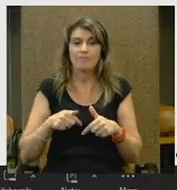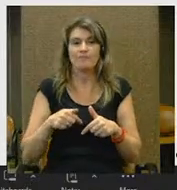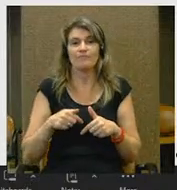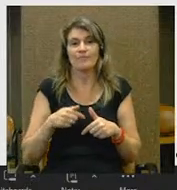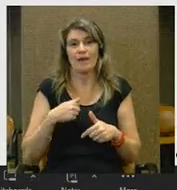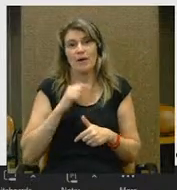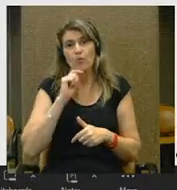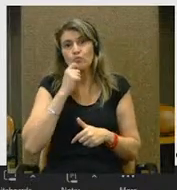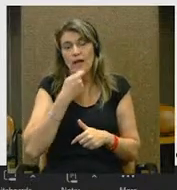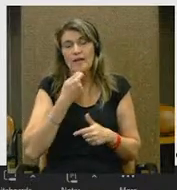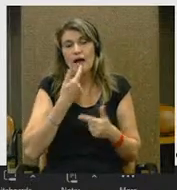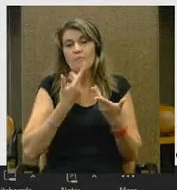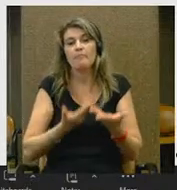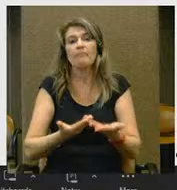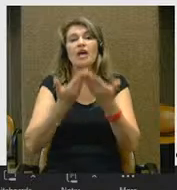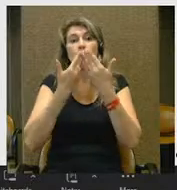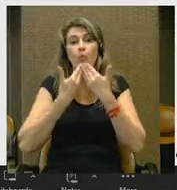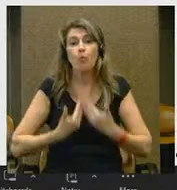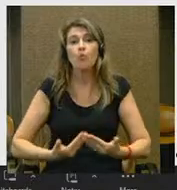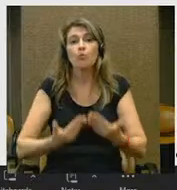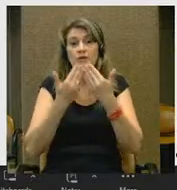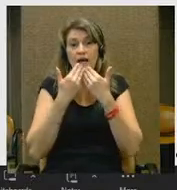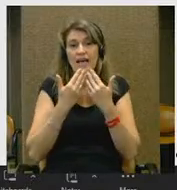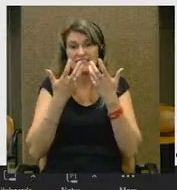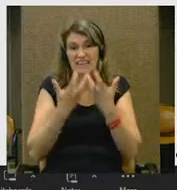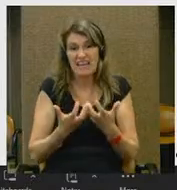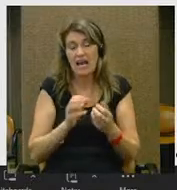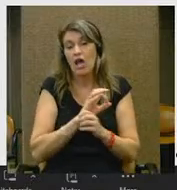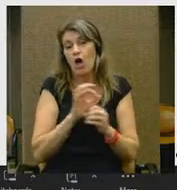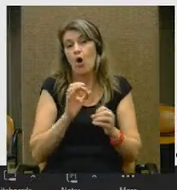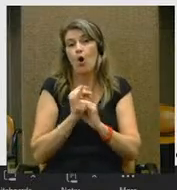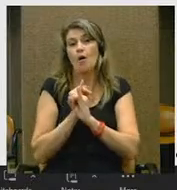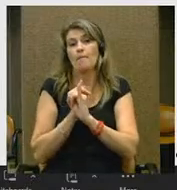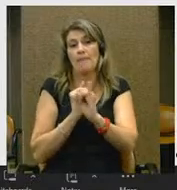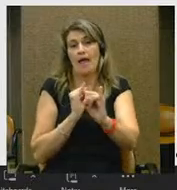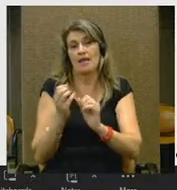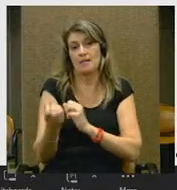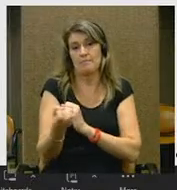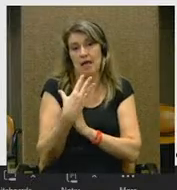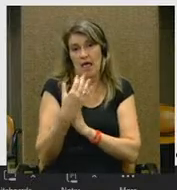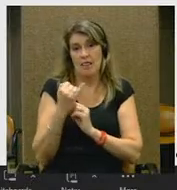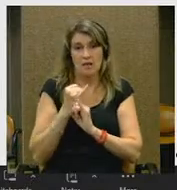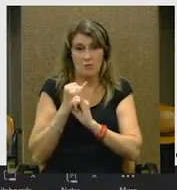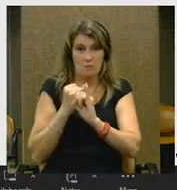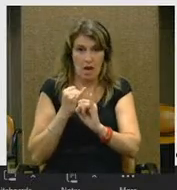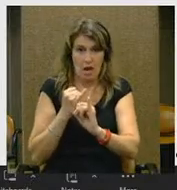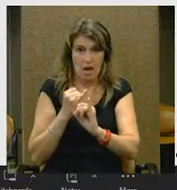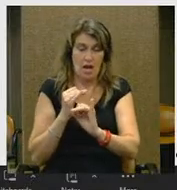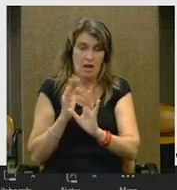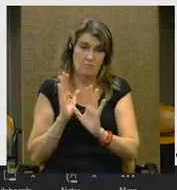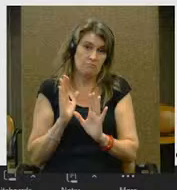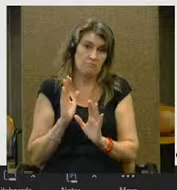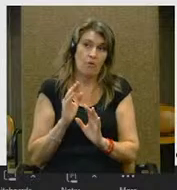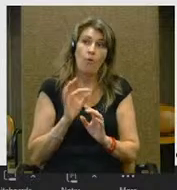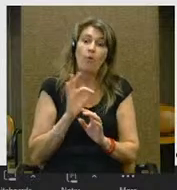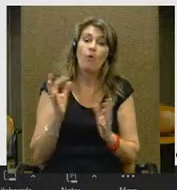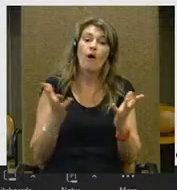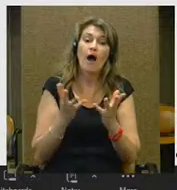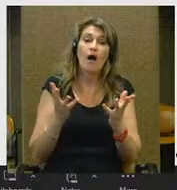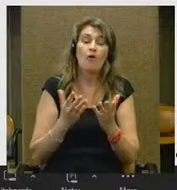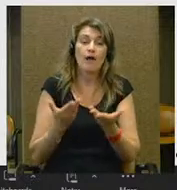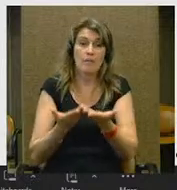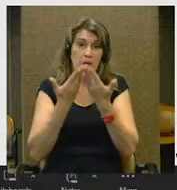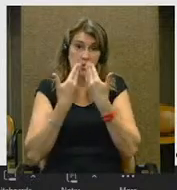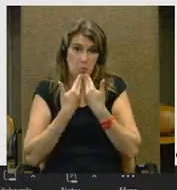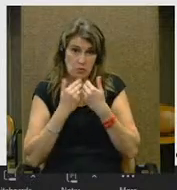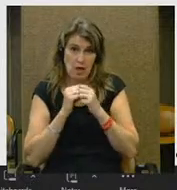course you can feel free to email me or find me on Twitter if you have any additional questions. And then also this is the webpage for our Drug Policy Research